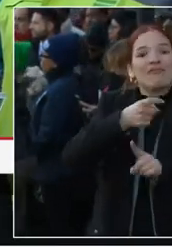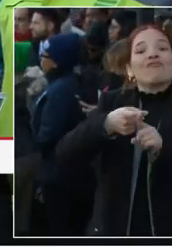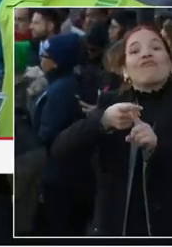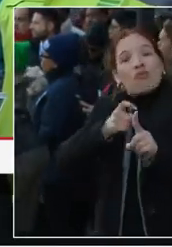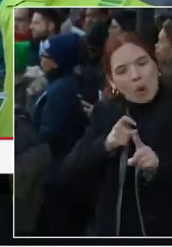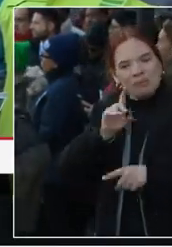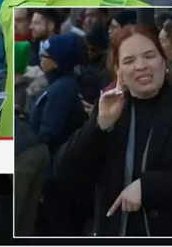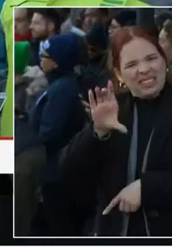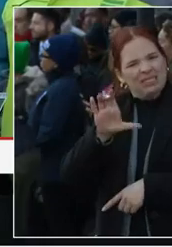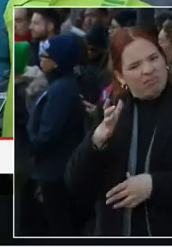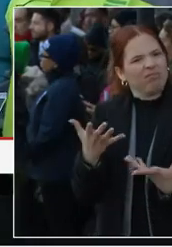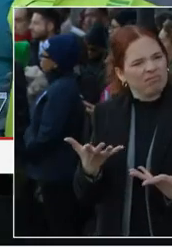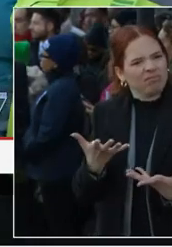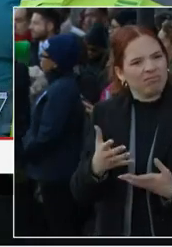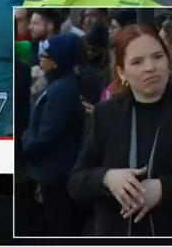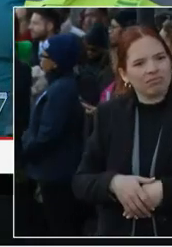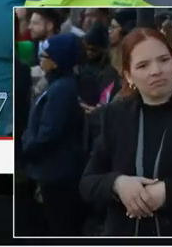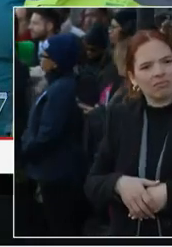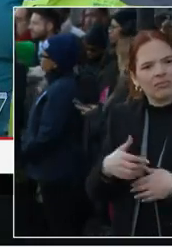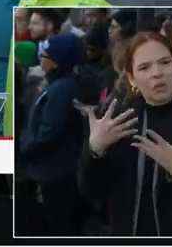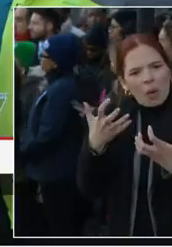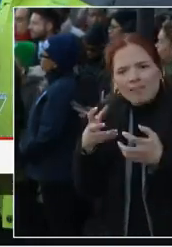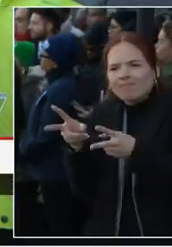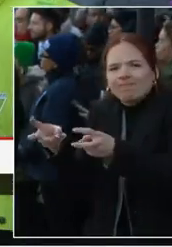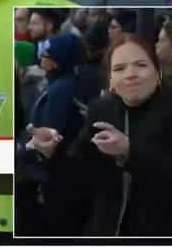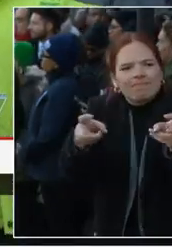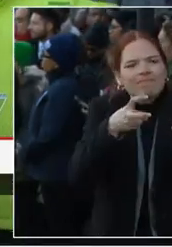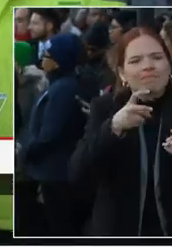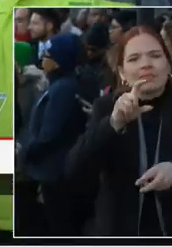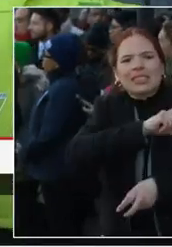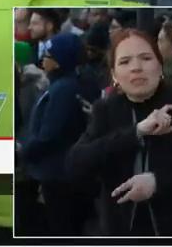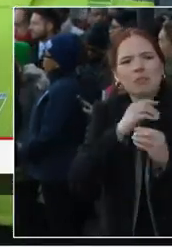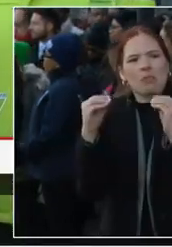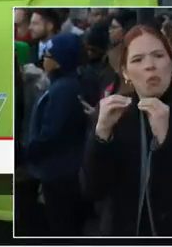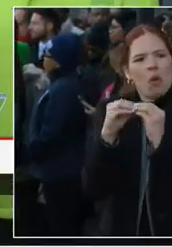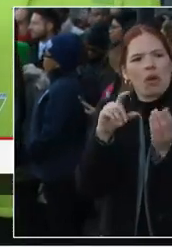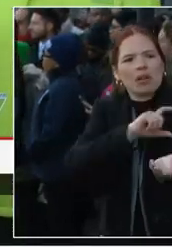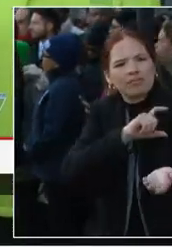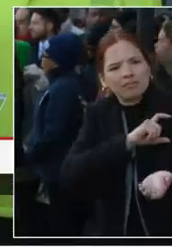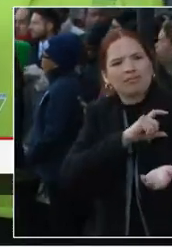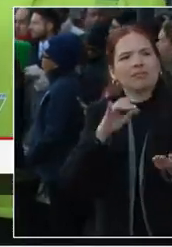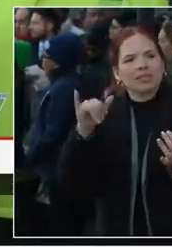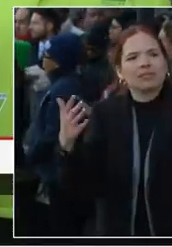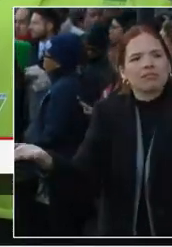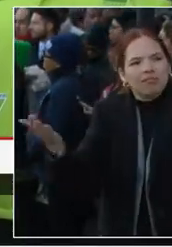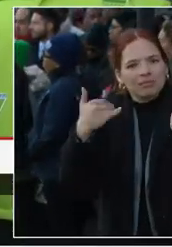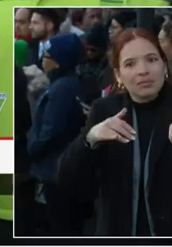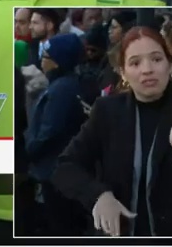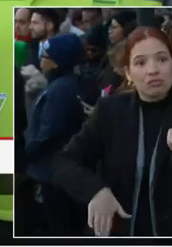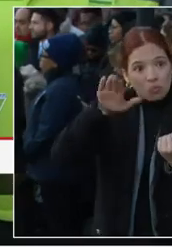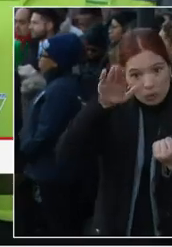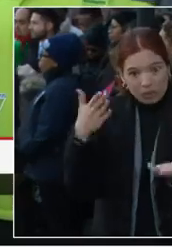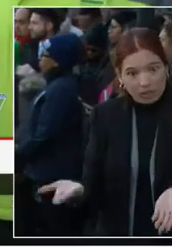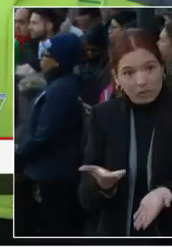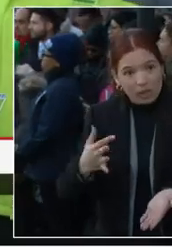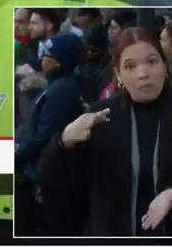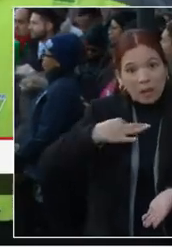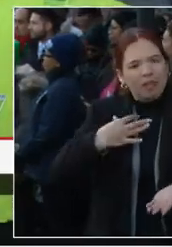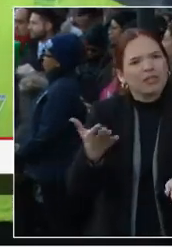And so we're really looking for officers right now, and we encourage people from D.C. to apply and to apply for the cadet program.